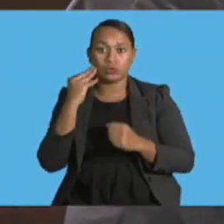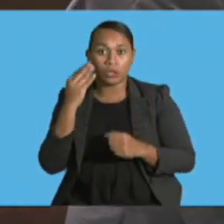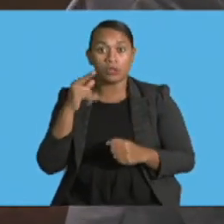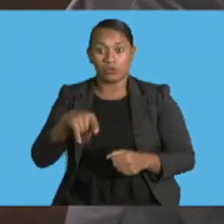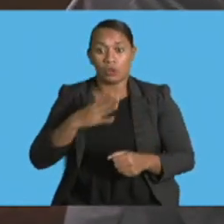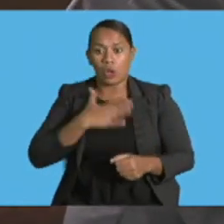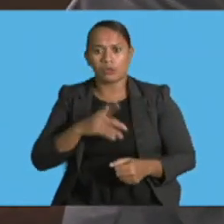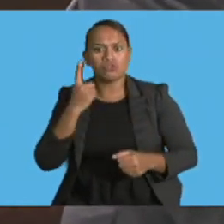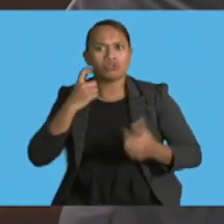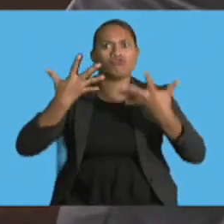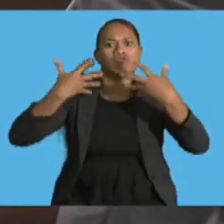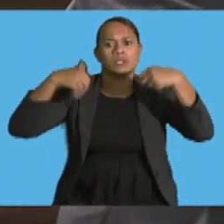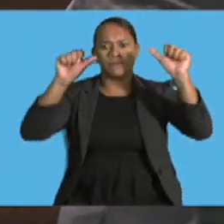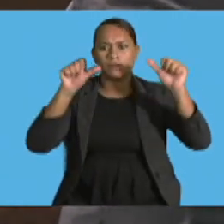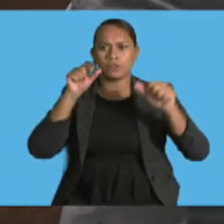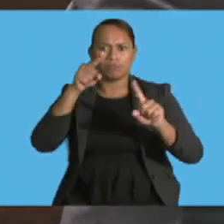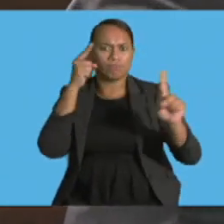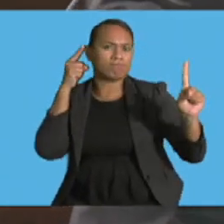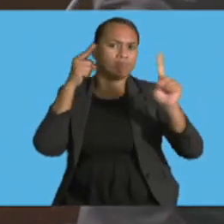through the crushing period.